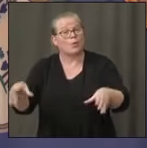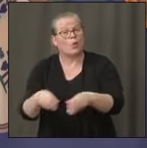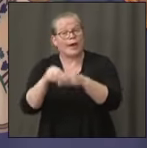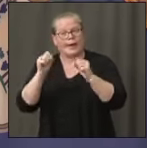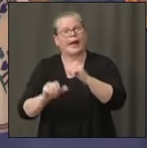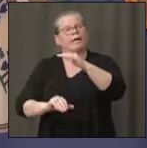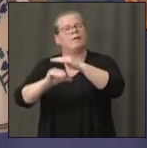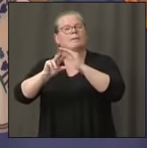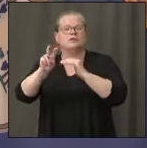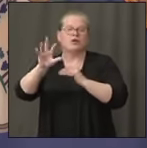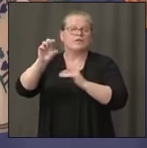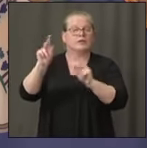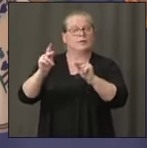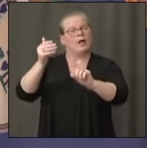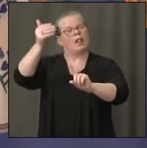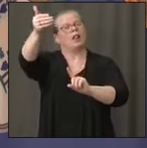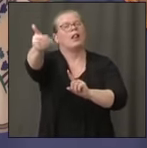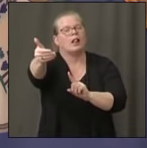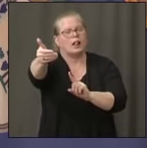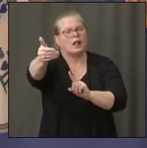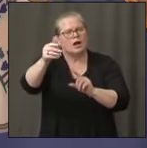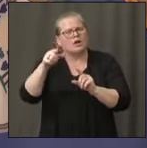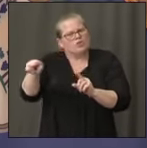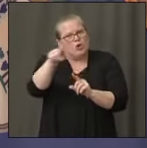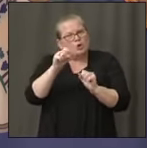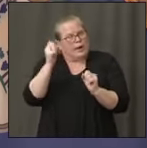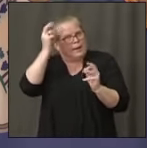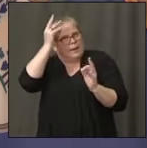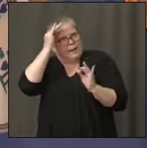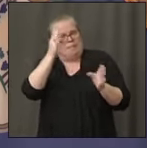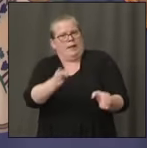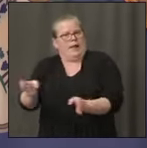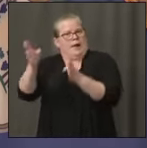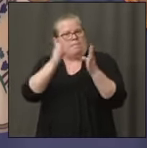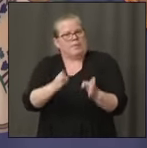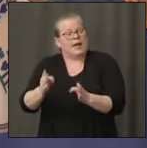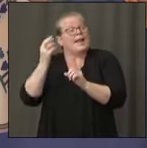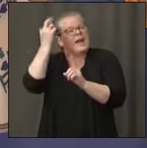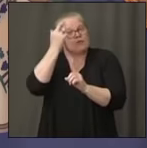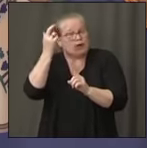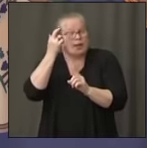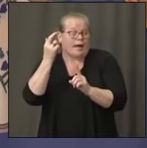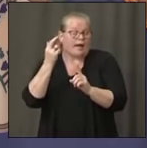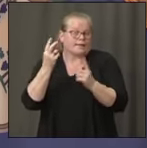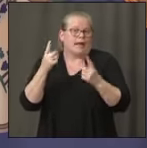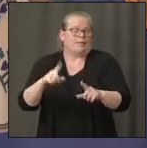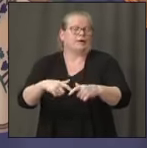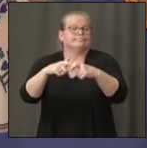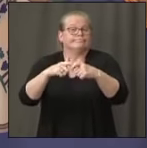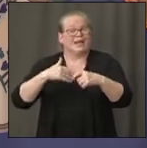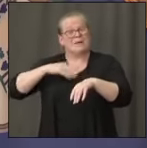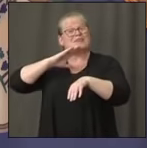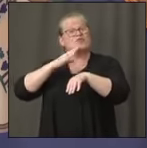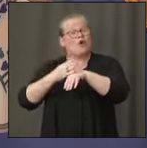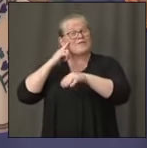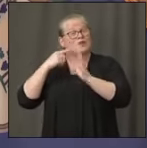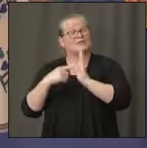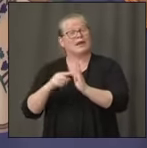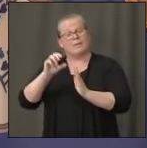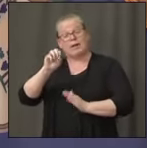plan accordingly, knowing that there's a fair amount of risk. know, sadly, my daughter Emily postponed her wedding just because